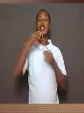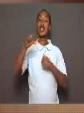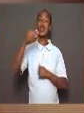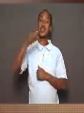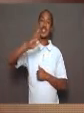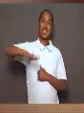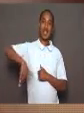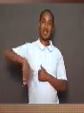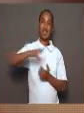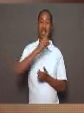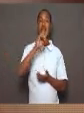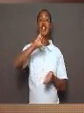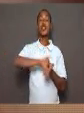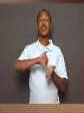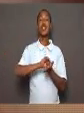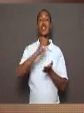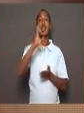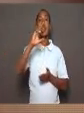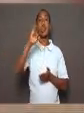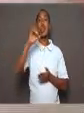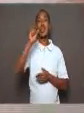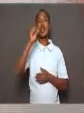salt can crystallize out.